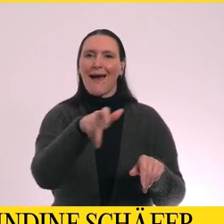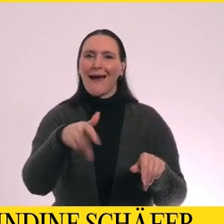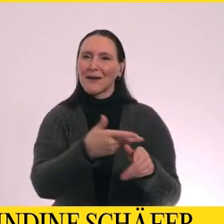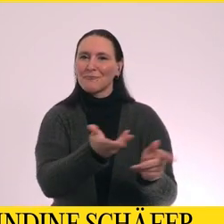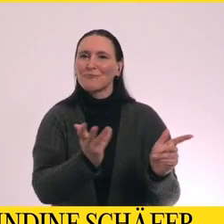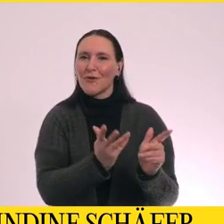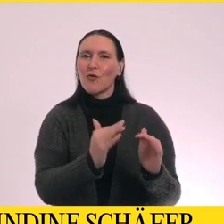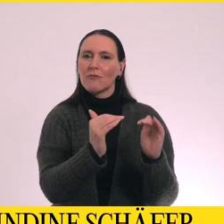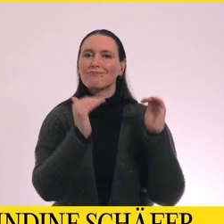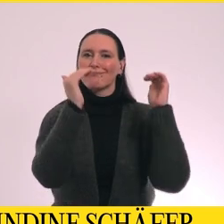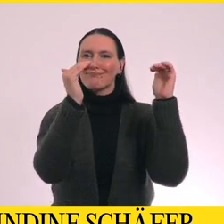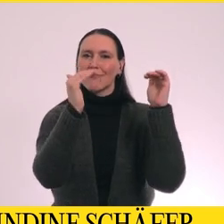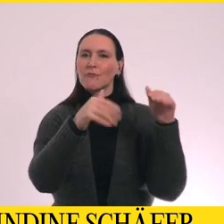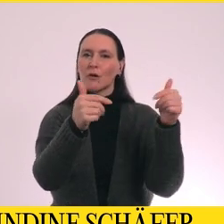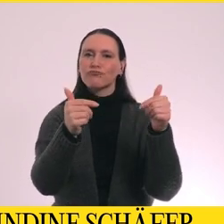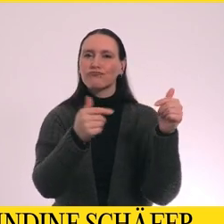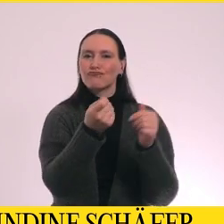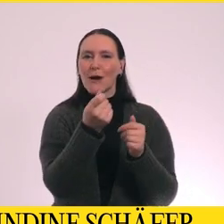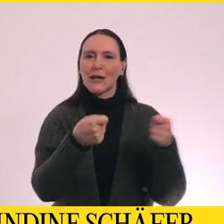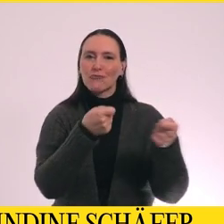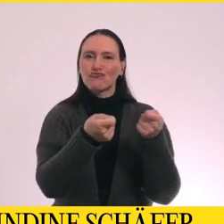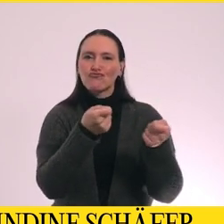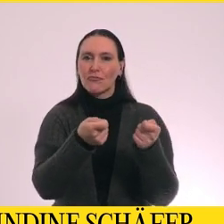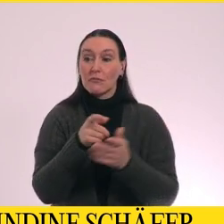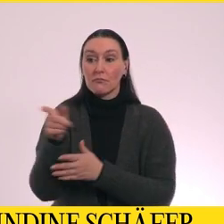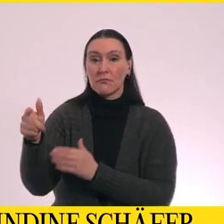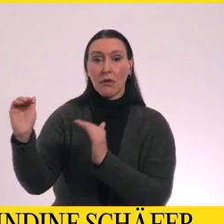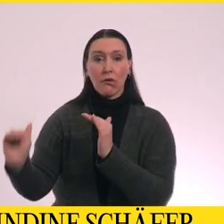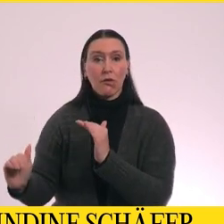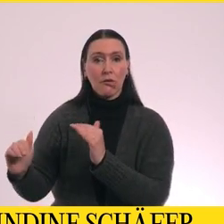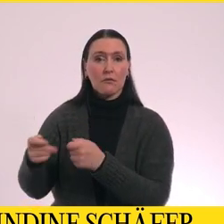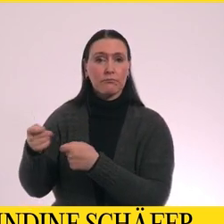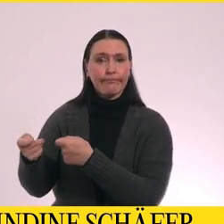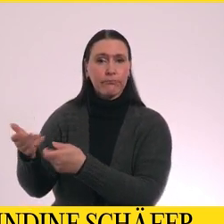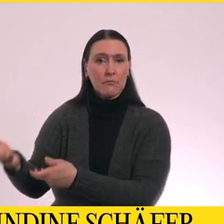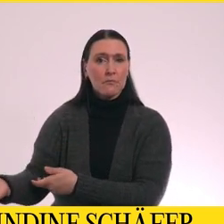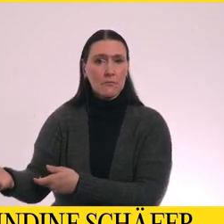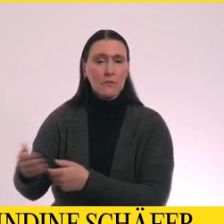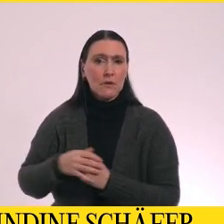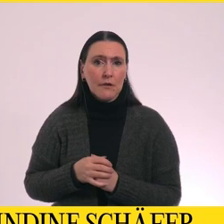when the house is an antidote, it's because we